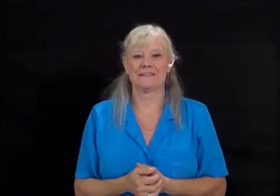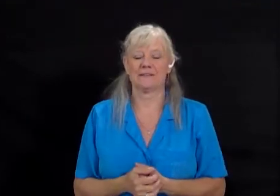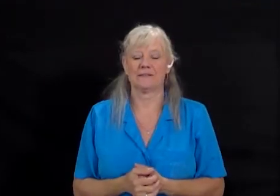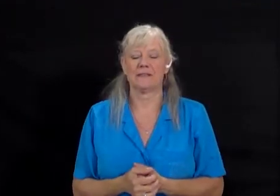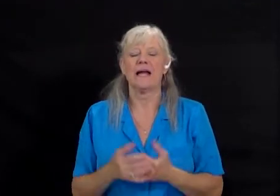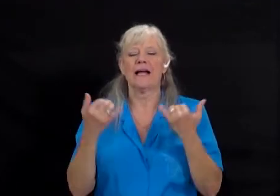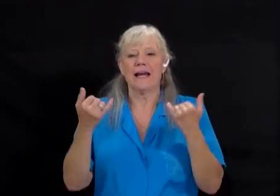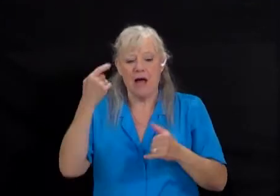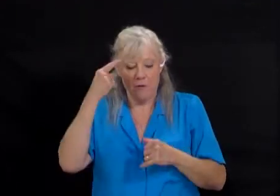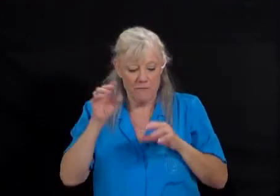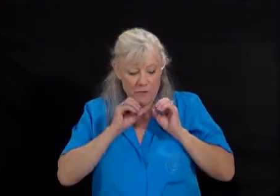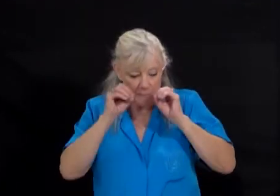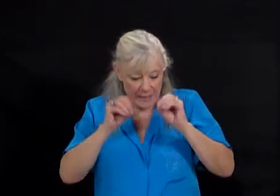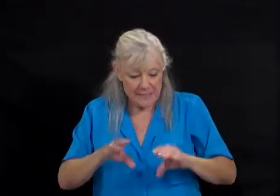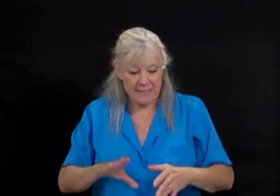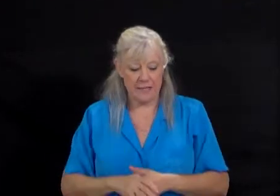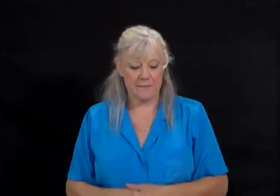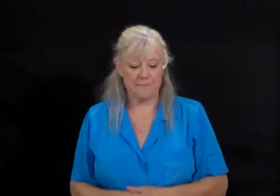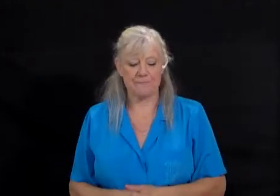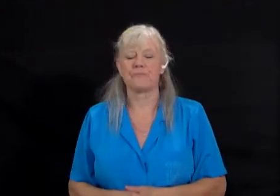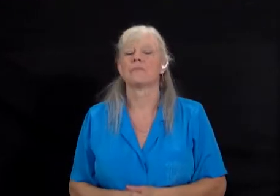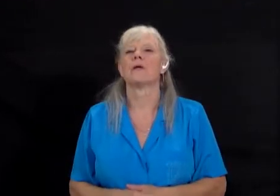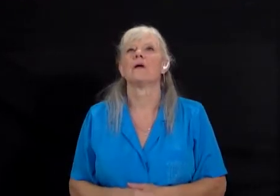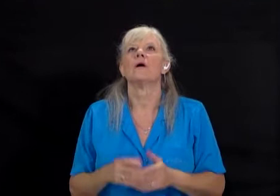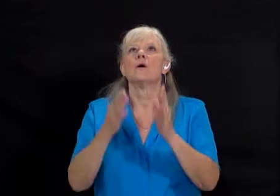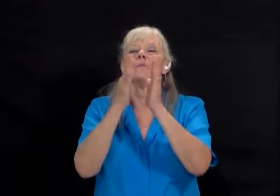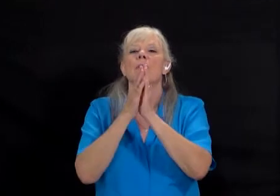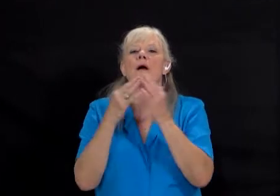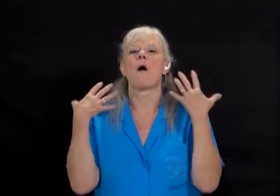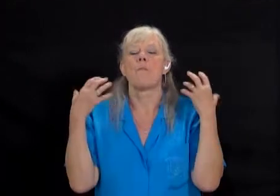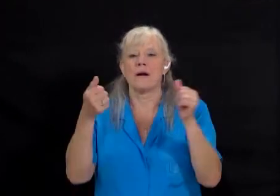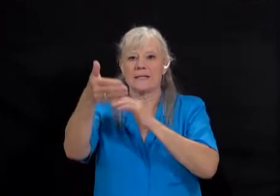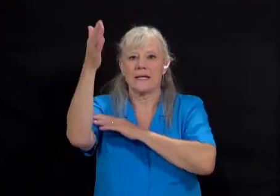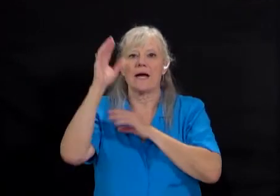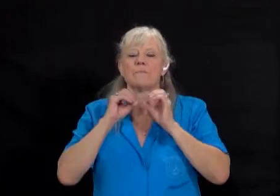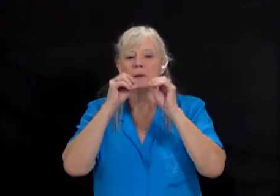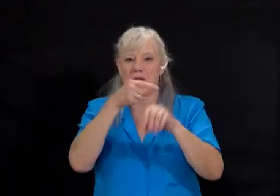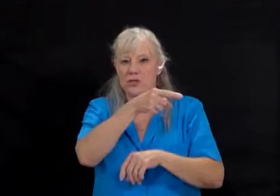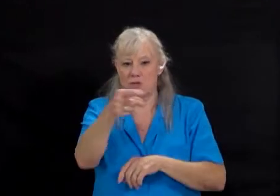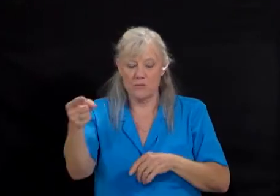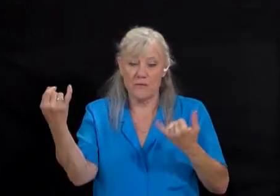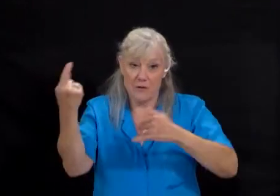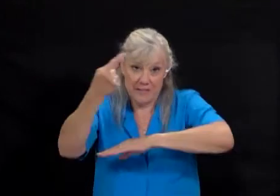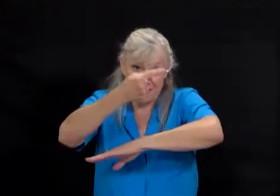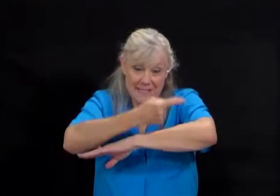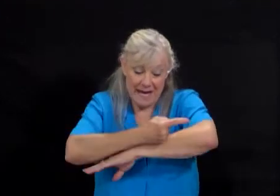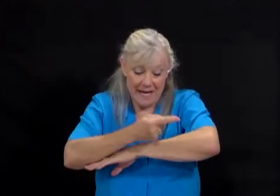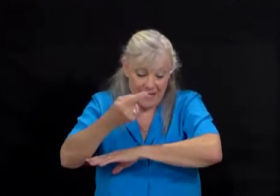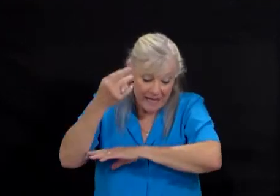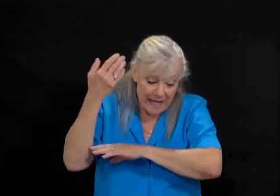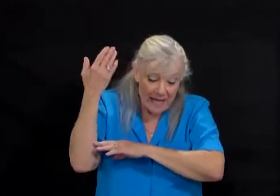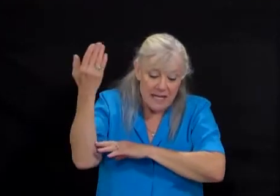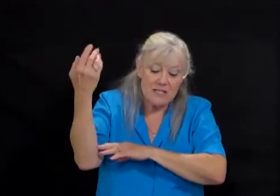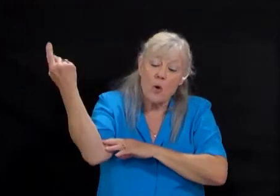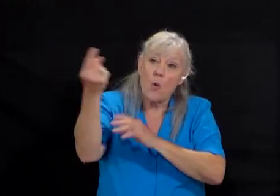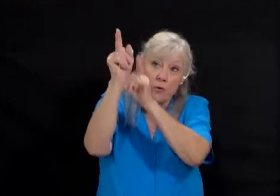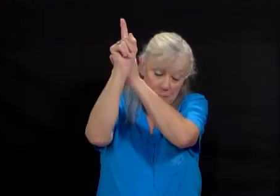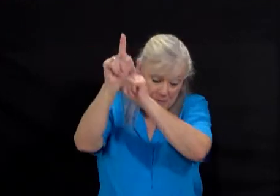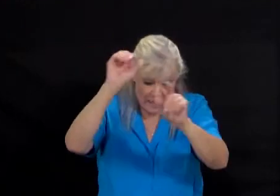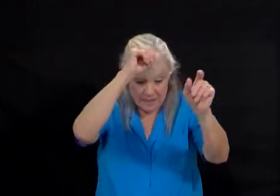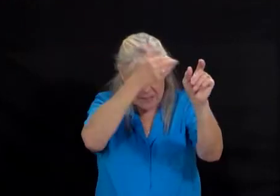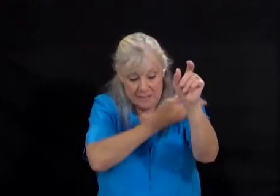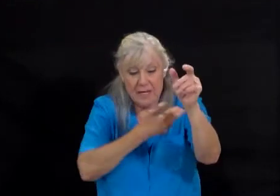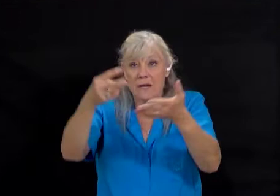Bow down for the blessing. May Almighty God bless you, for on this very day His only begotten Son pierced the heights of